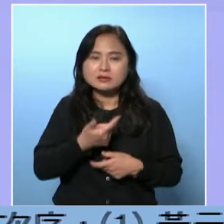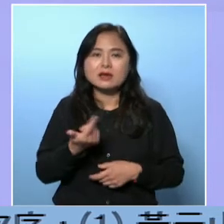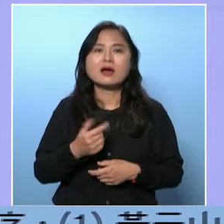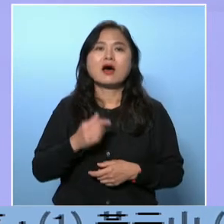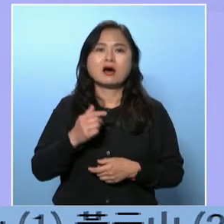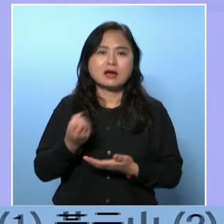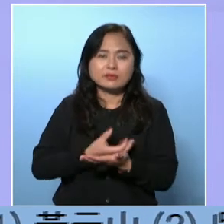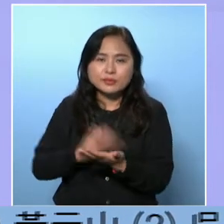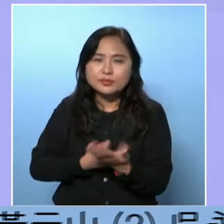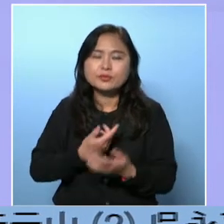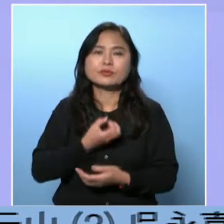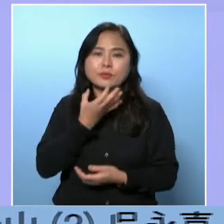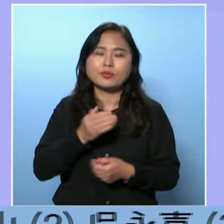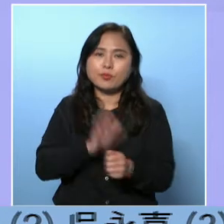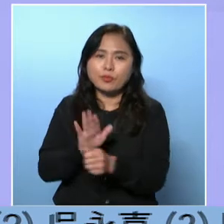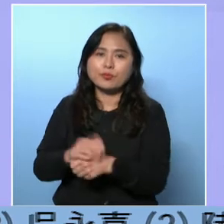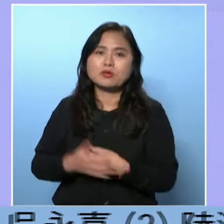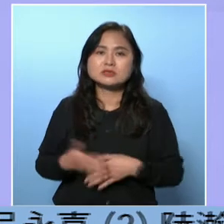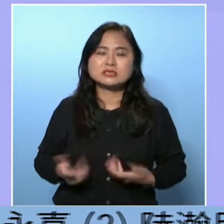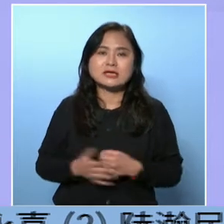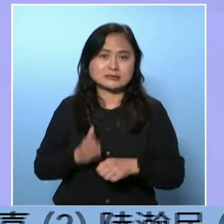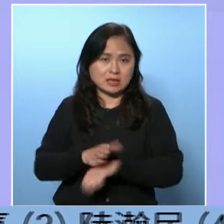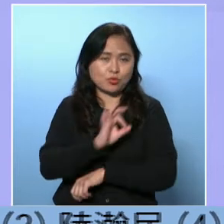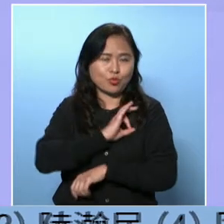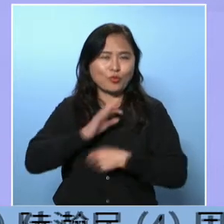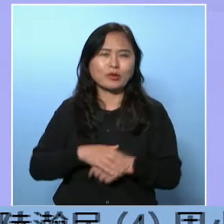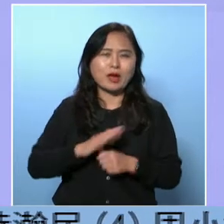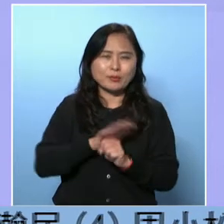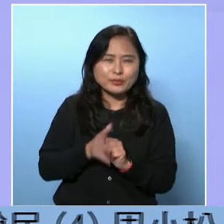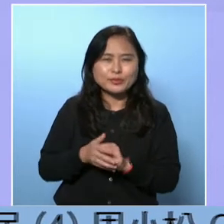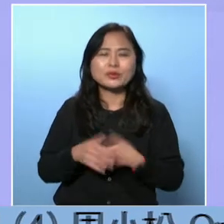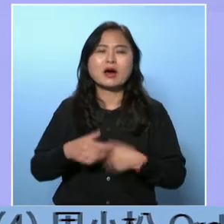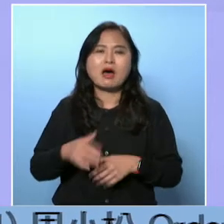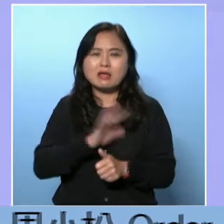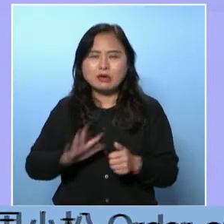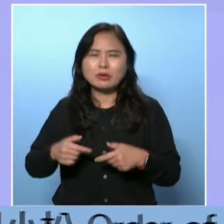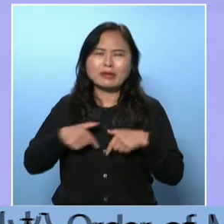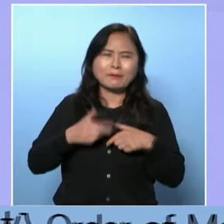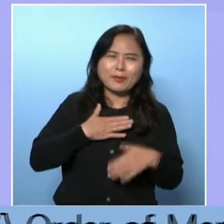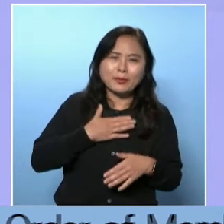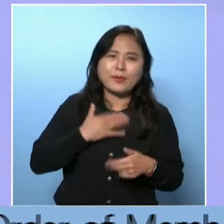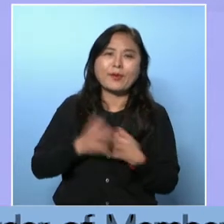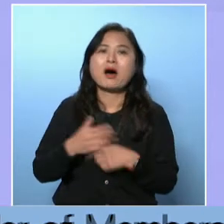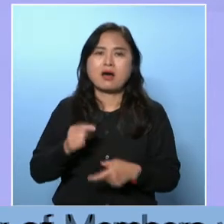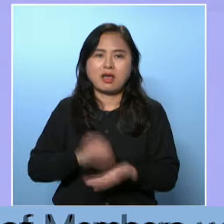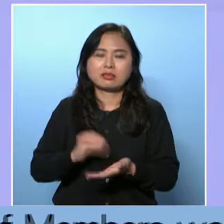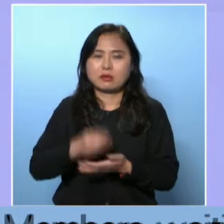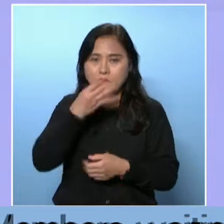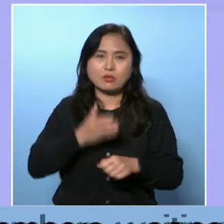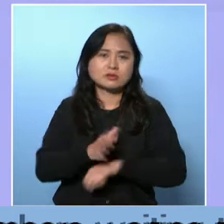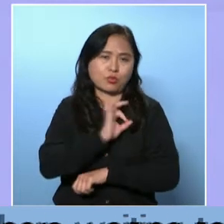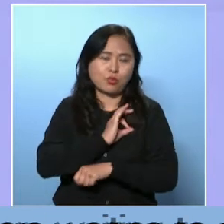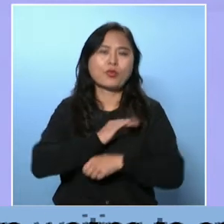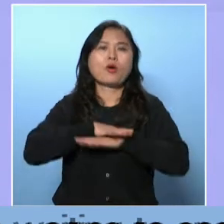the private sector should unite and come up with good suggestions to assure